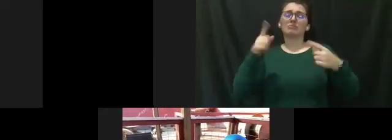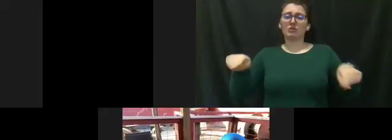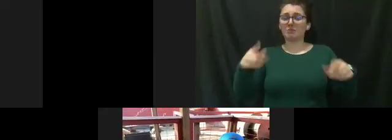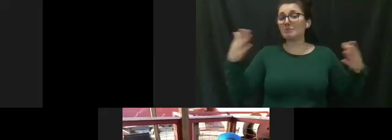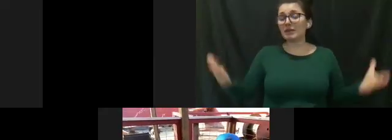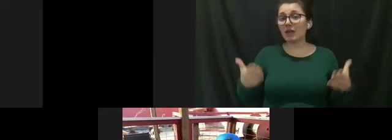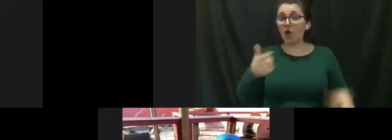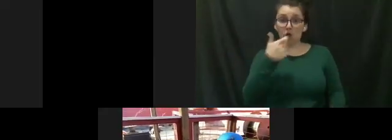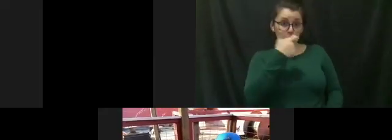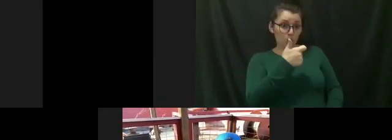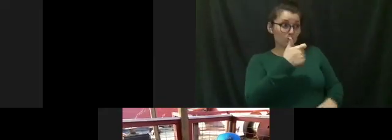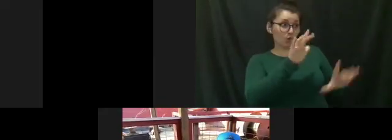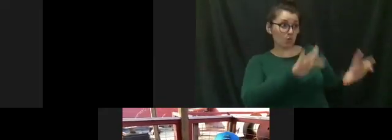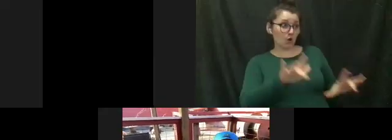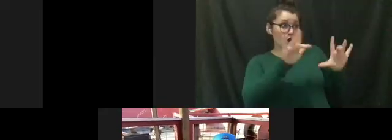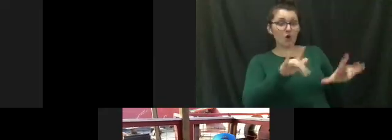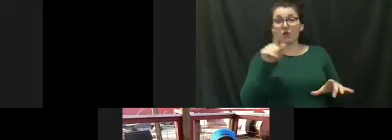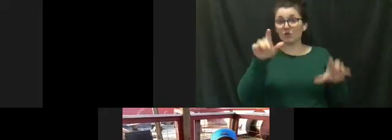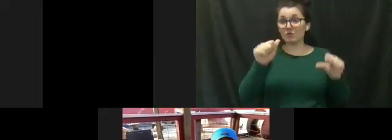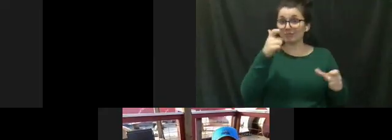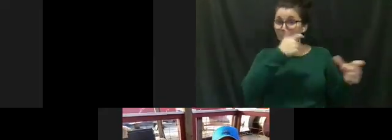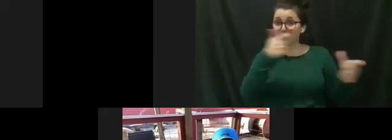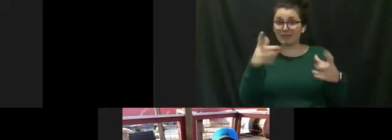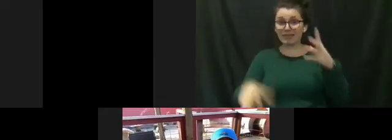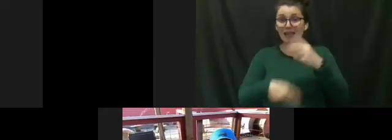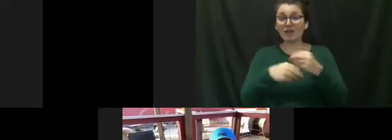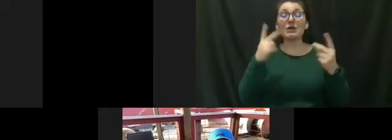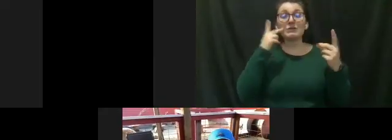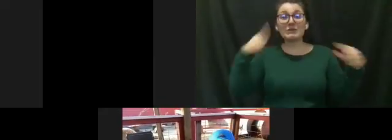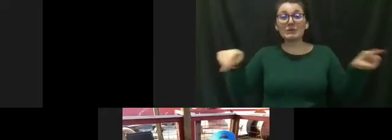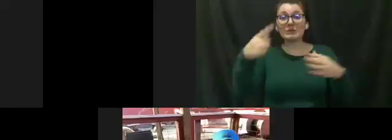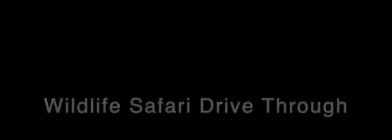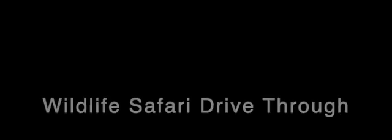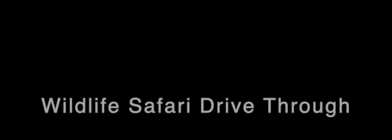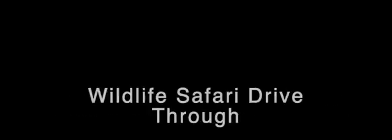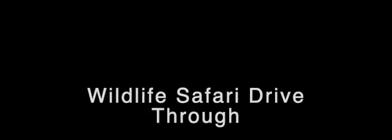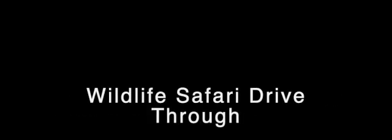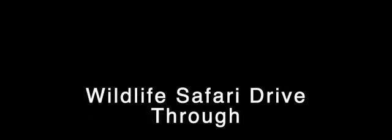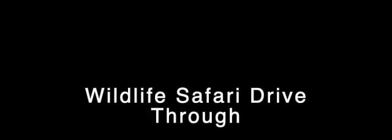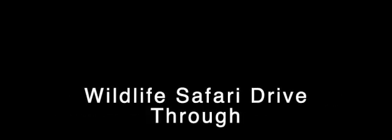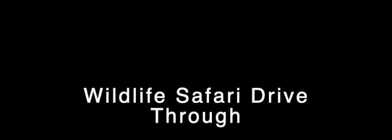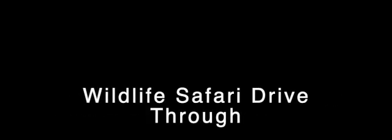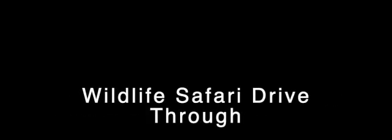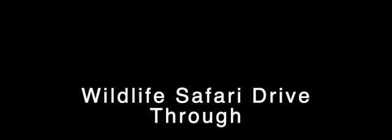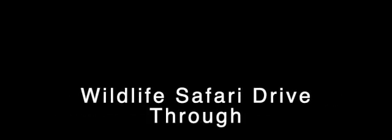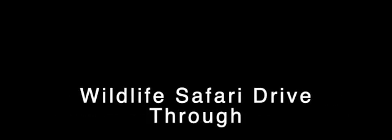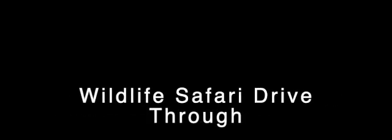so that you can get all the extra stuff. And I will see you next week. Thanks so much.